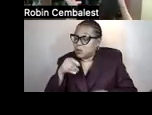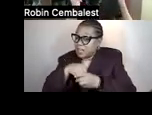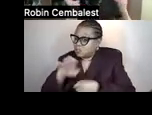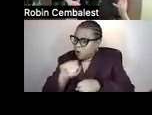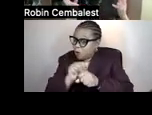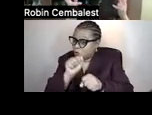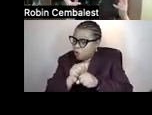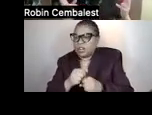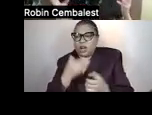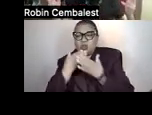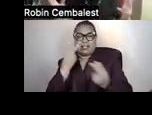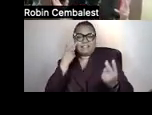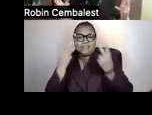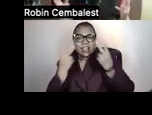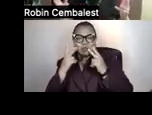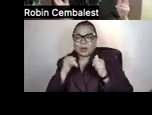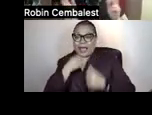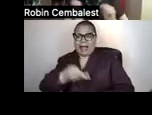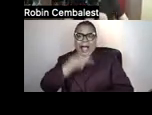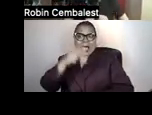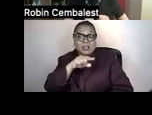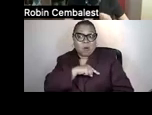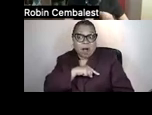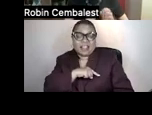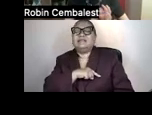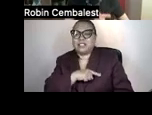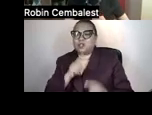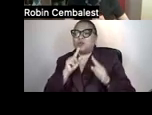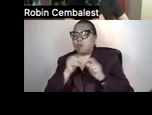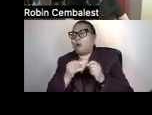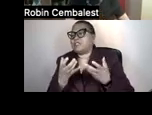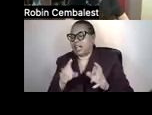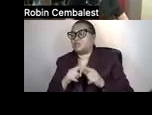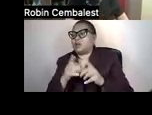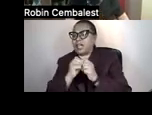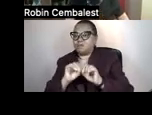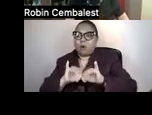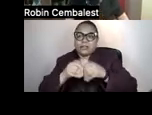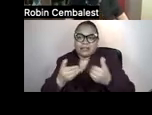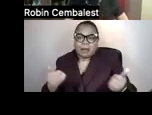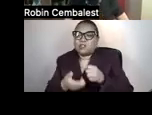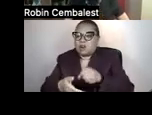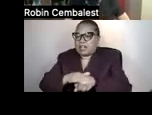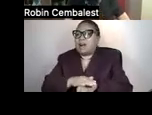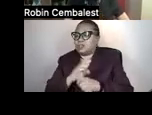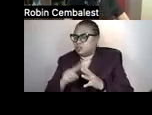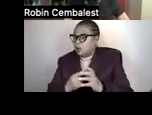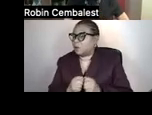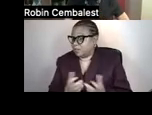are also good visuals of high quality, there is more chance that you will get more space or coverage to begin